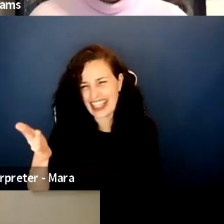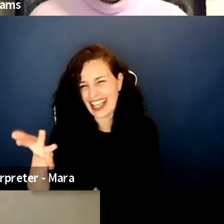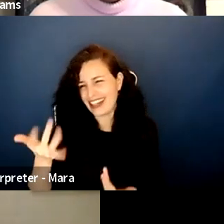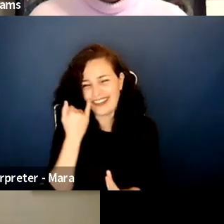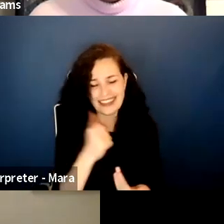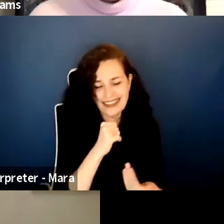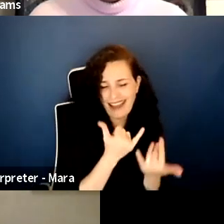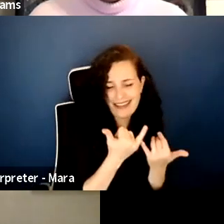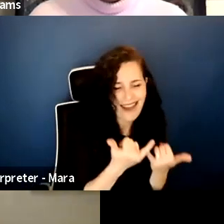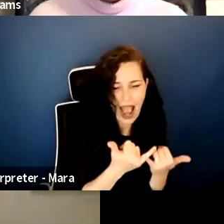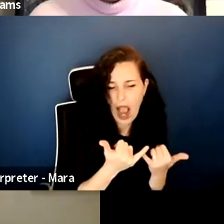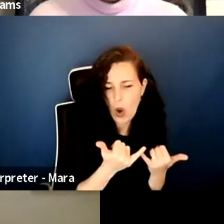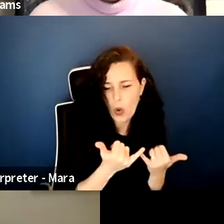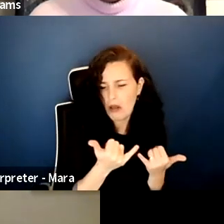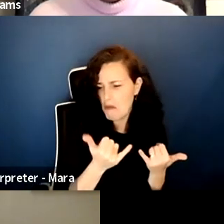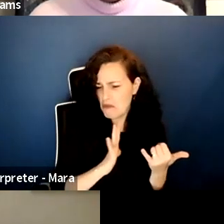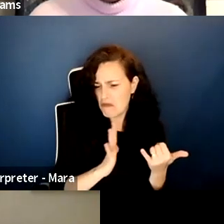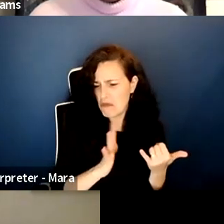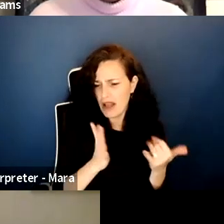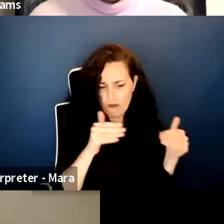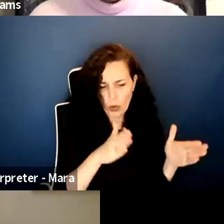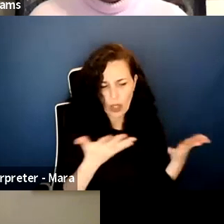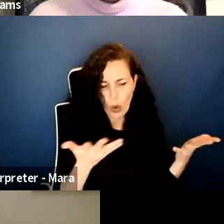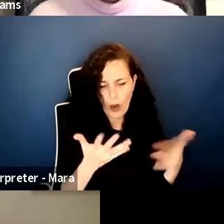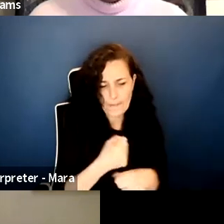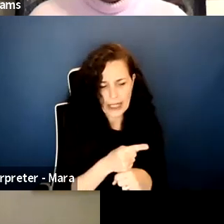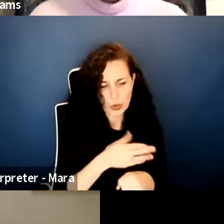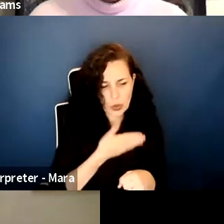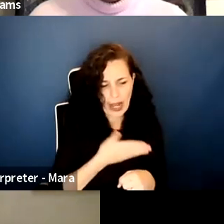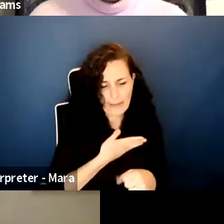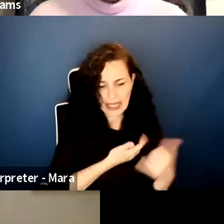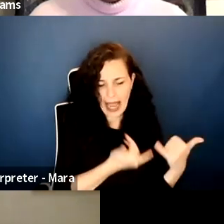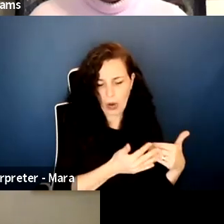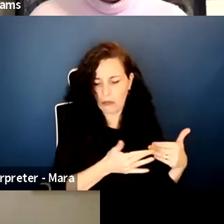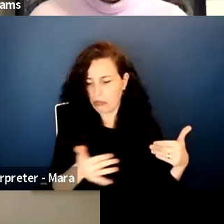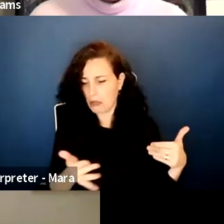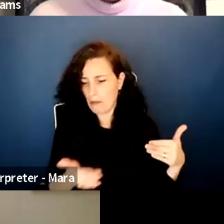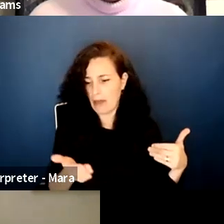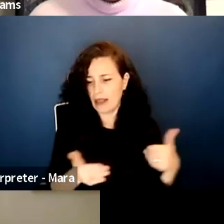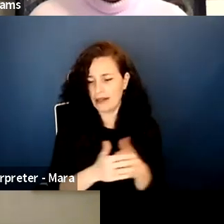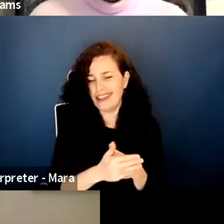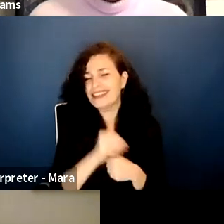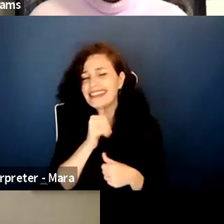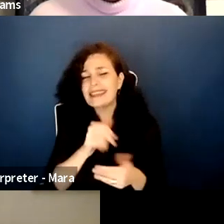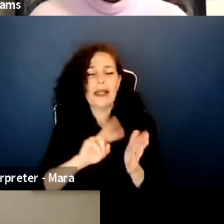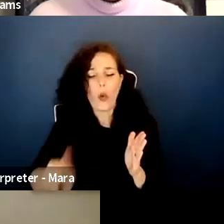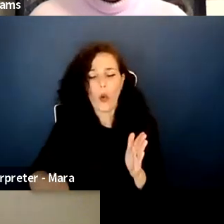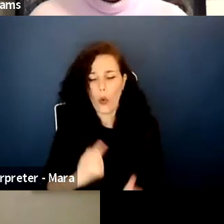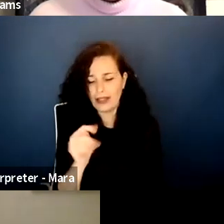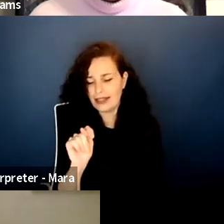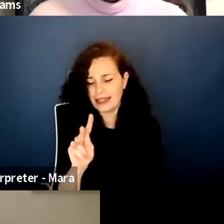just focus on other things that make you happy. And it doesn't mean you have to be on a TV show. You could do shows in